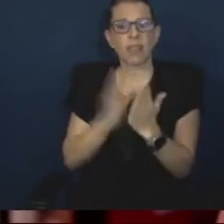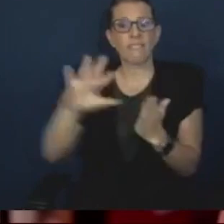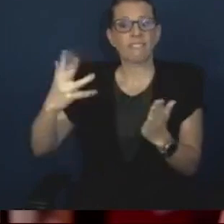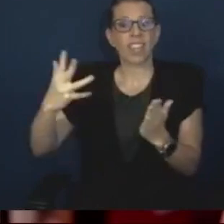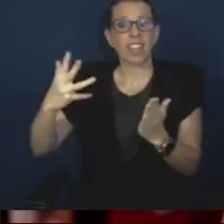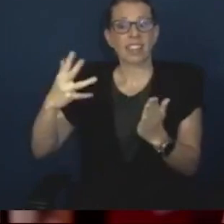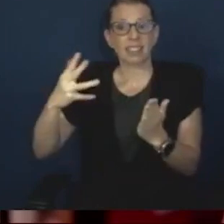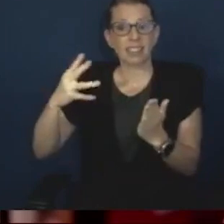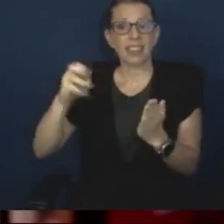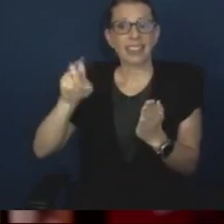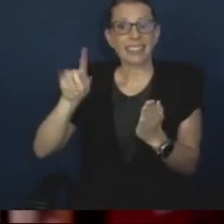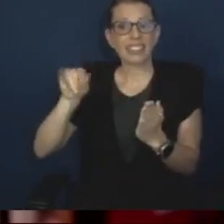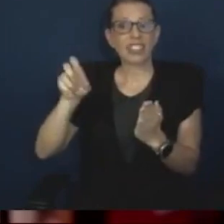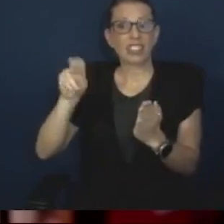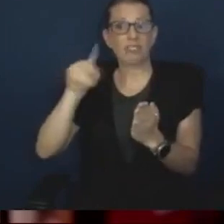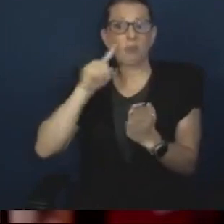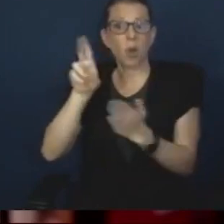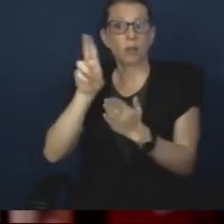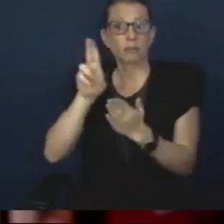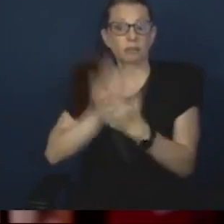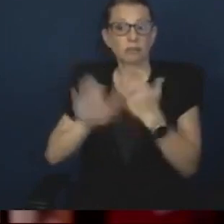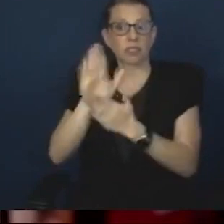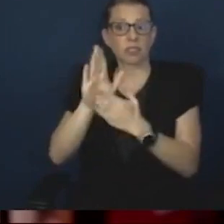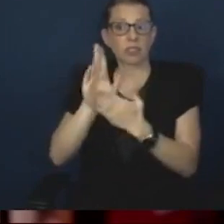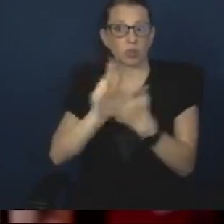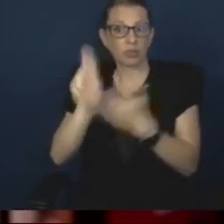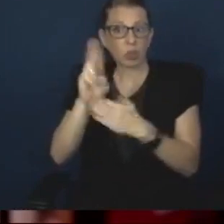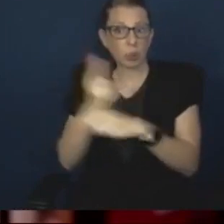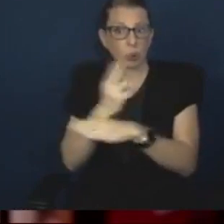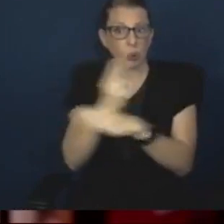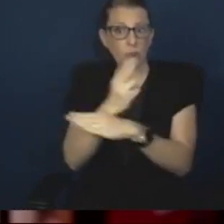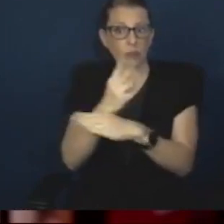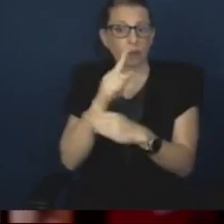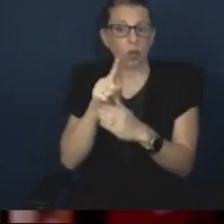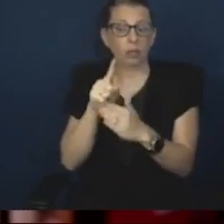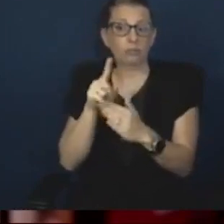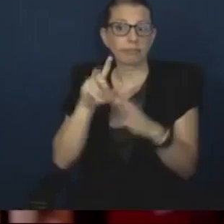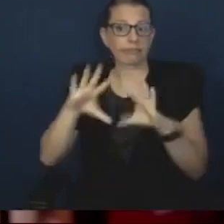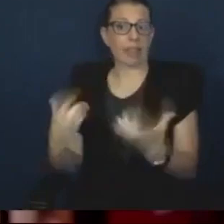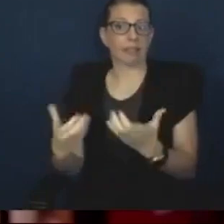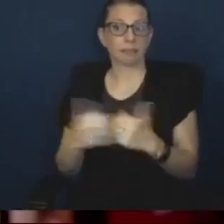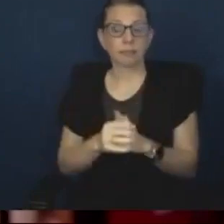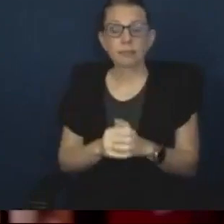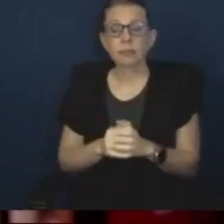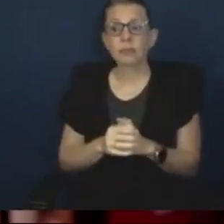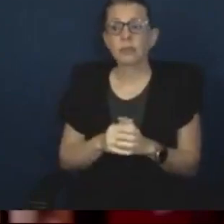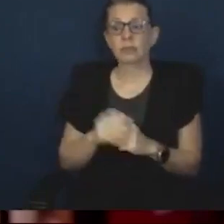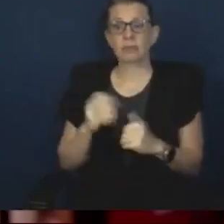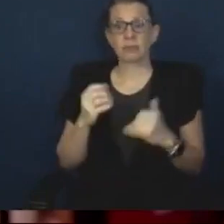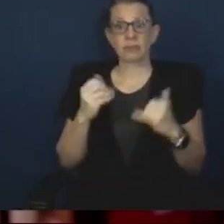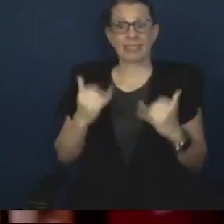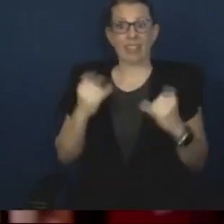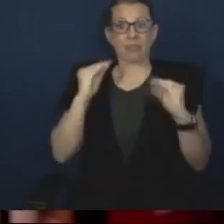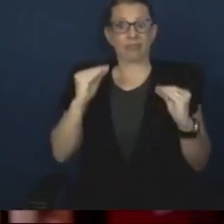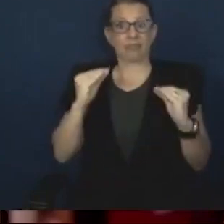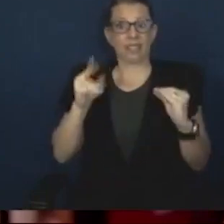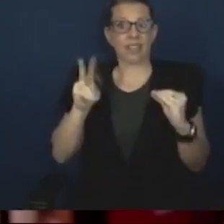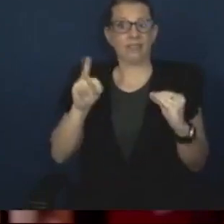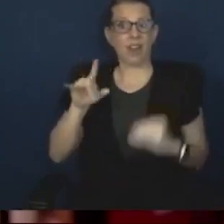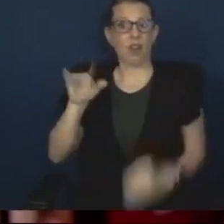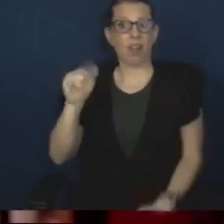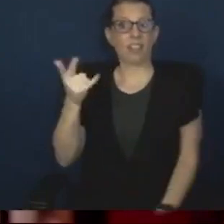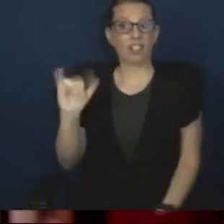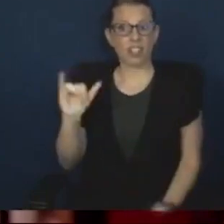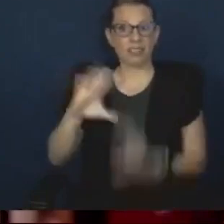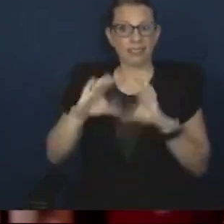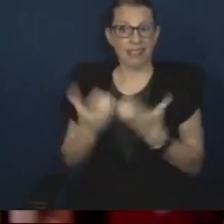that gave me the idea to start podcasting and blogging and in teaching a virology course at Columbia, which I record and put